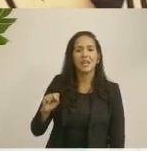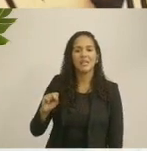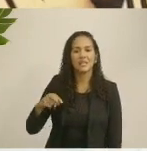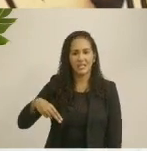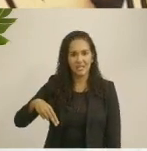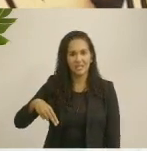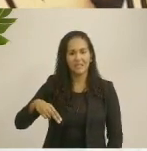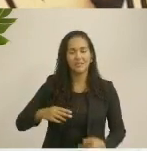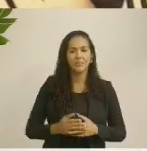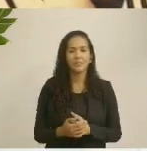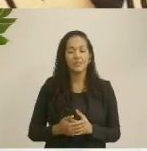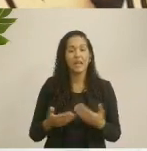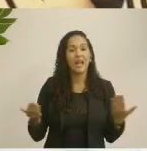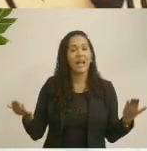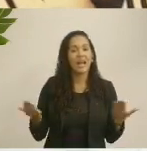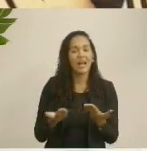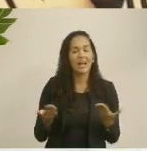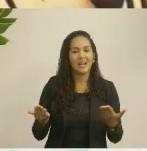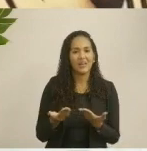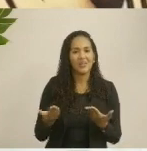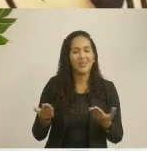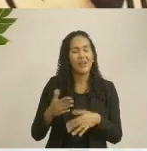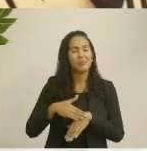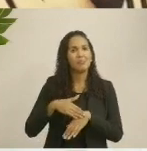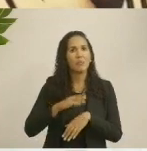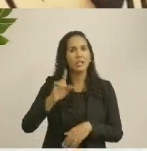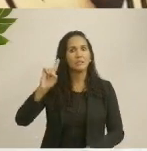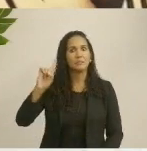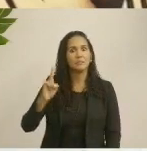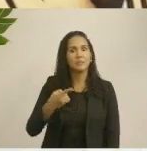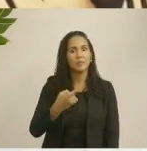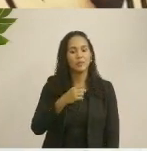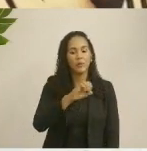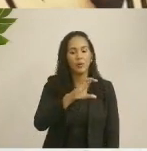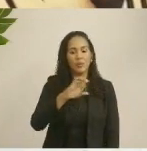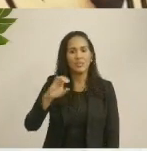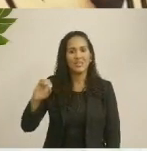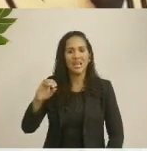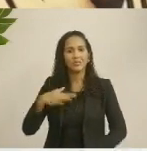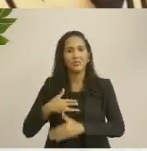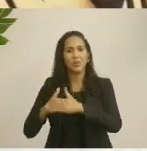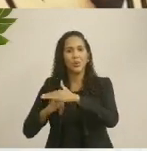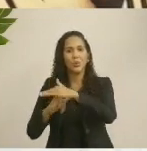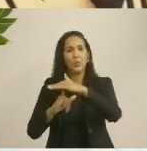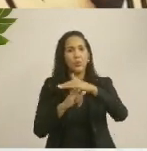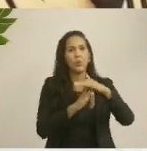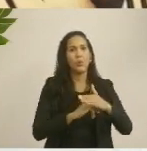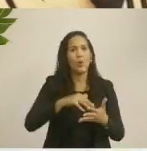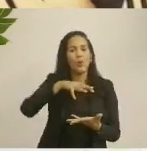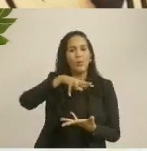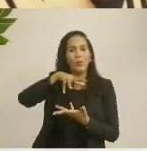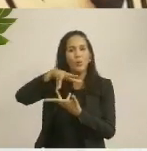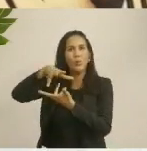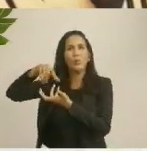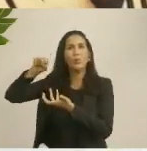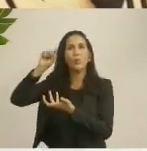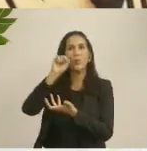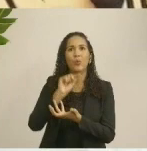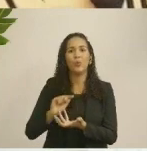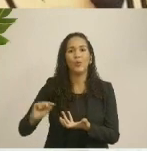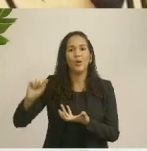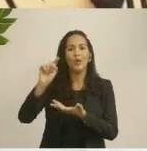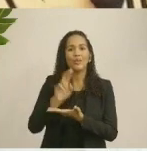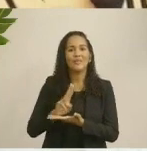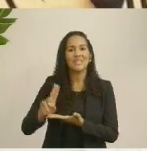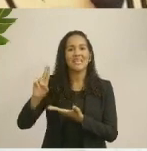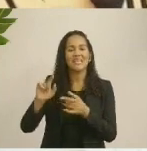than 1,800 organizations worldwide, mainly universities, in networks all over the world